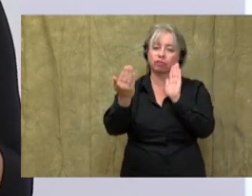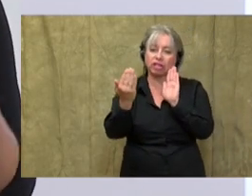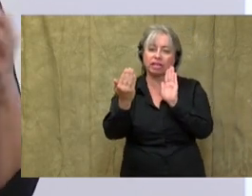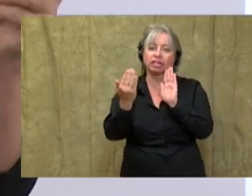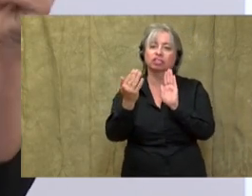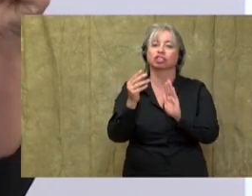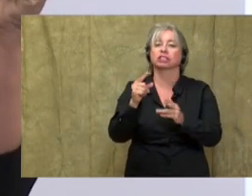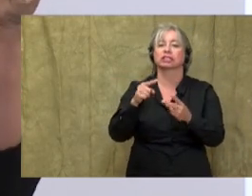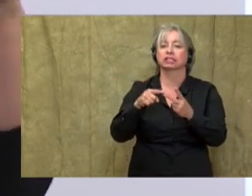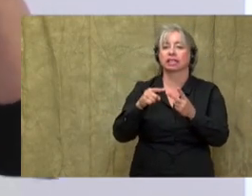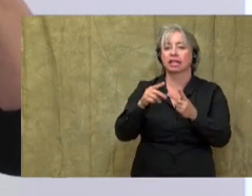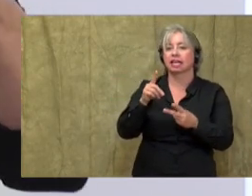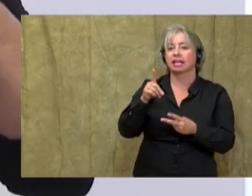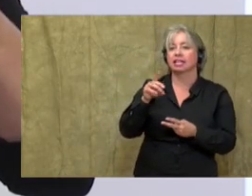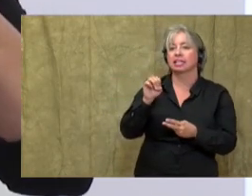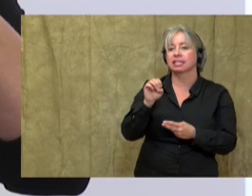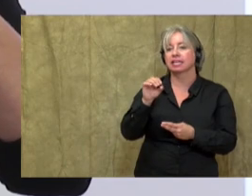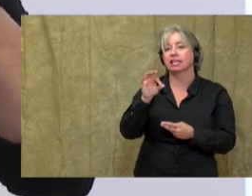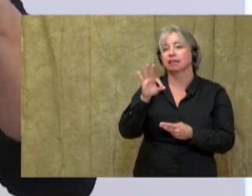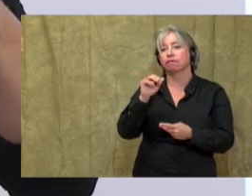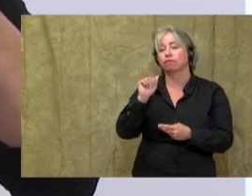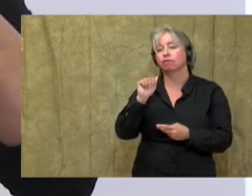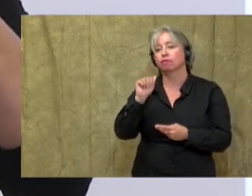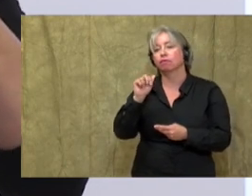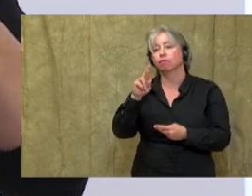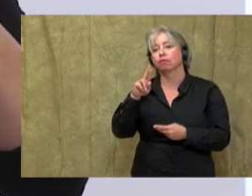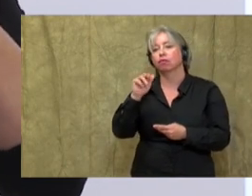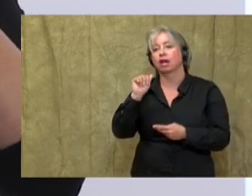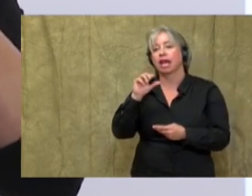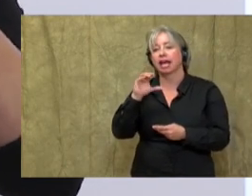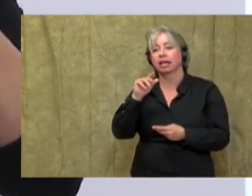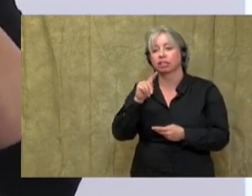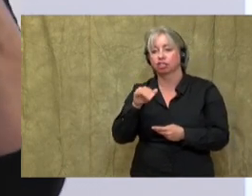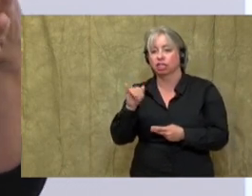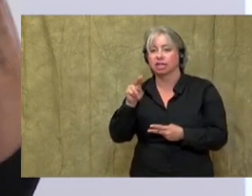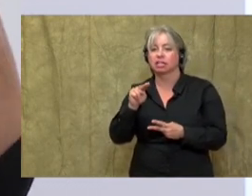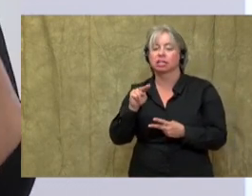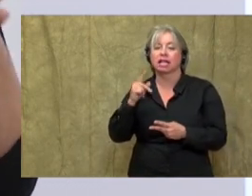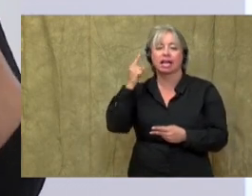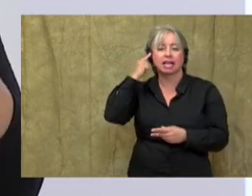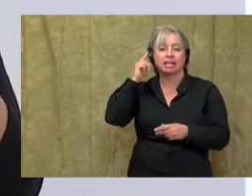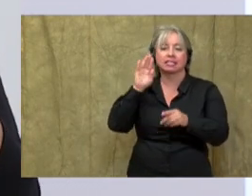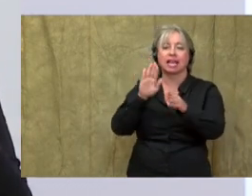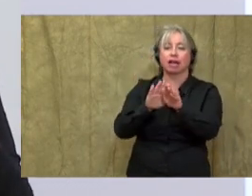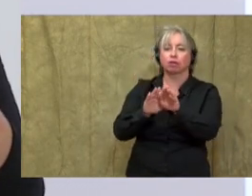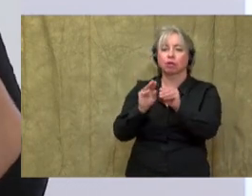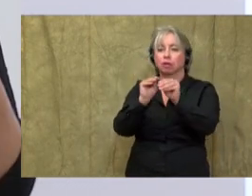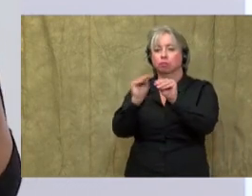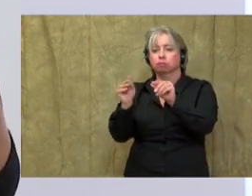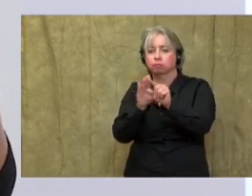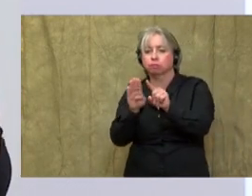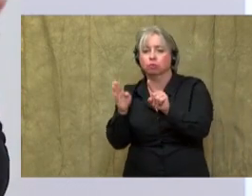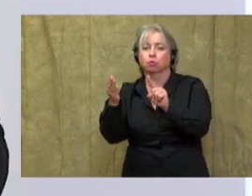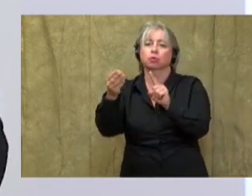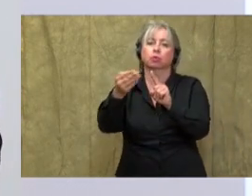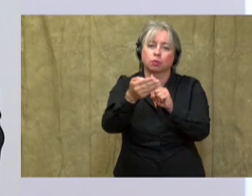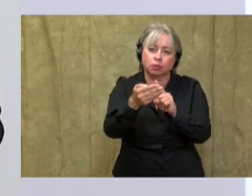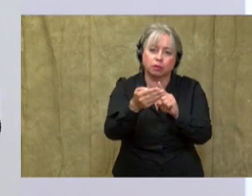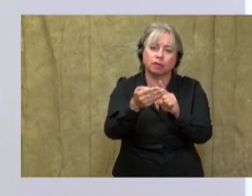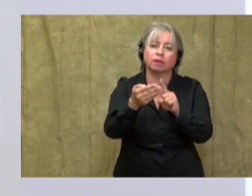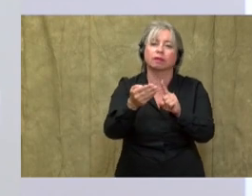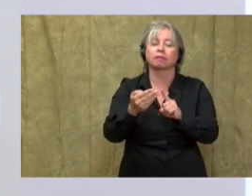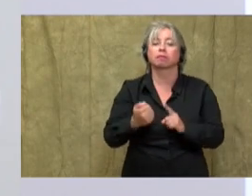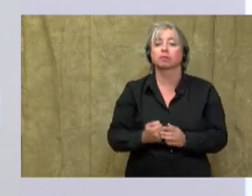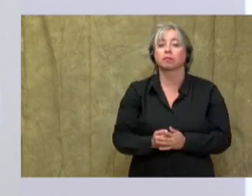diffraction, looking at sound and light bending around matter or bending around a barrier, rather.